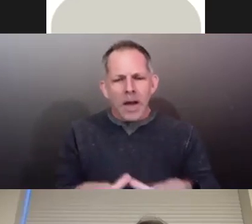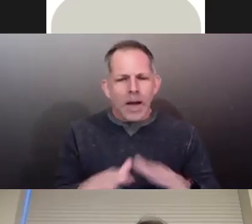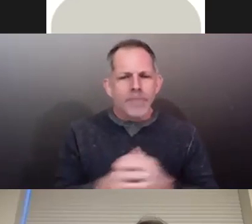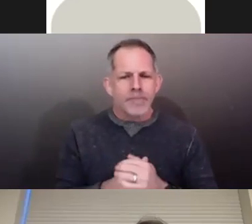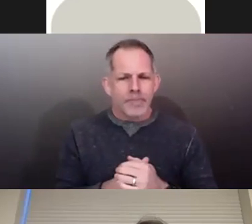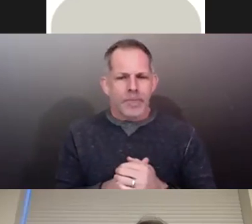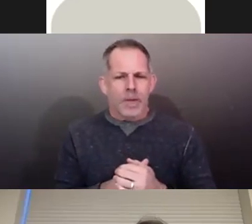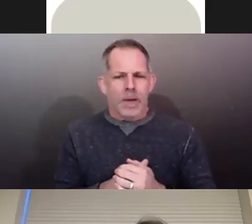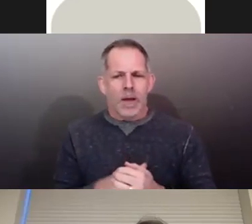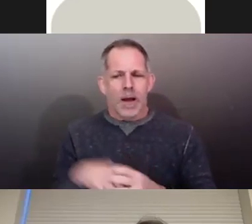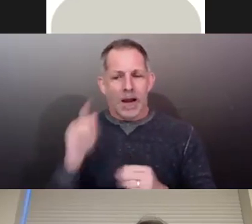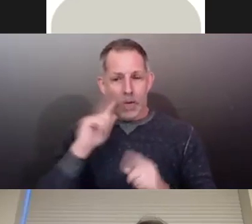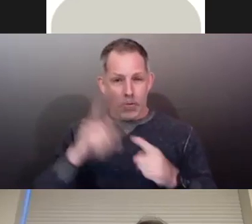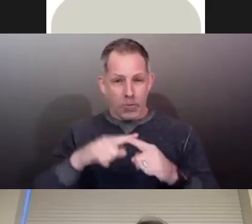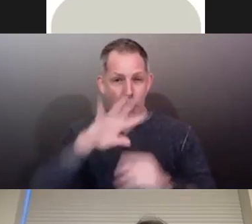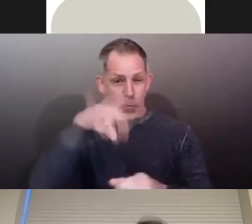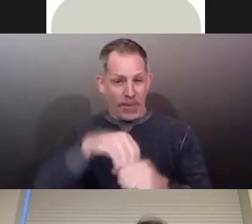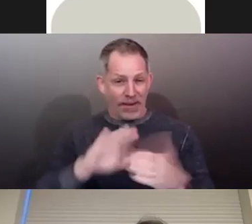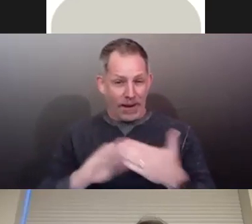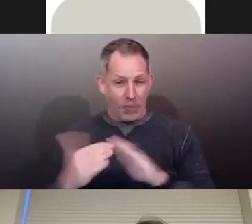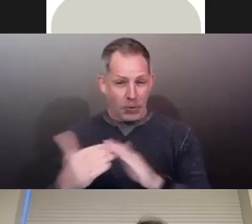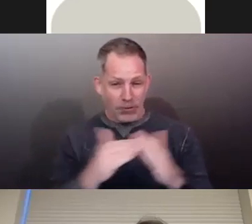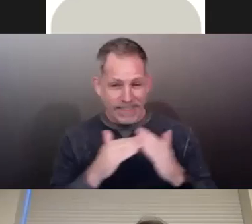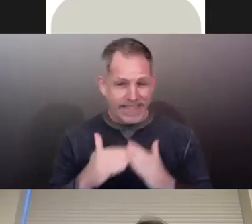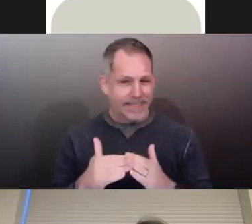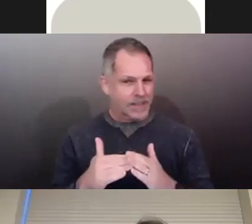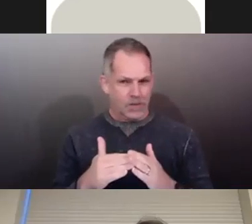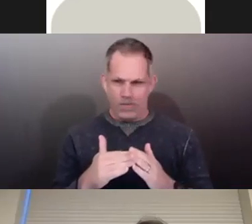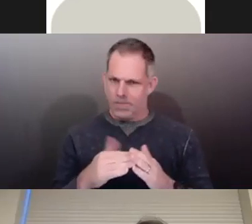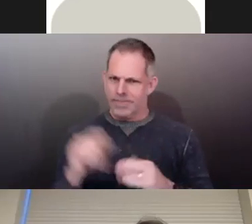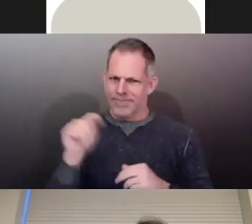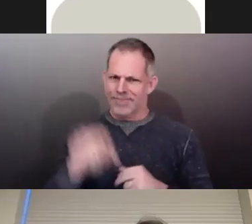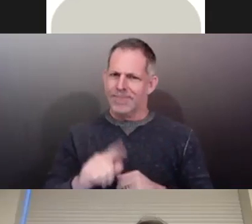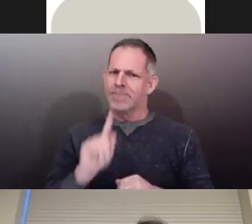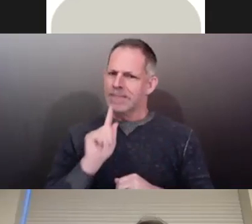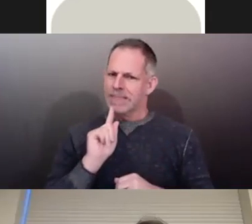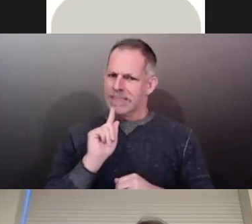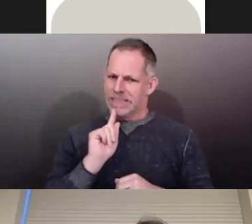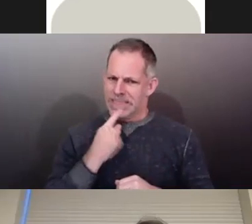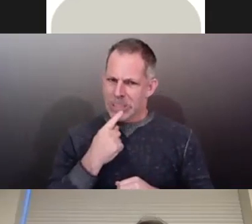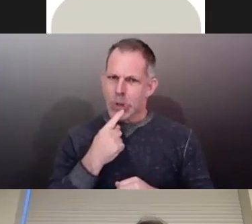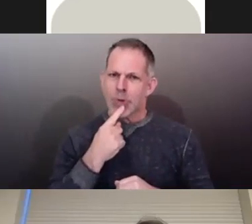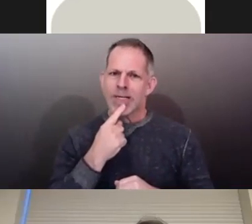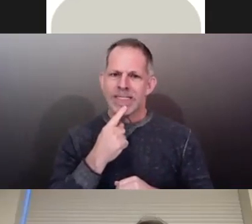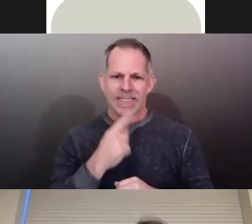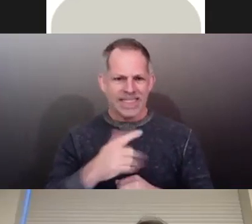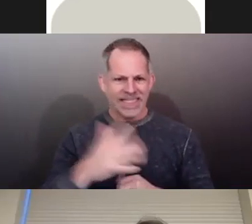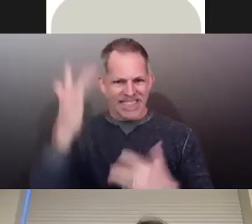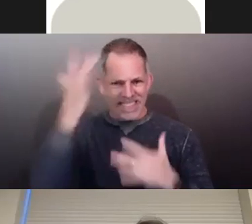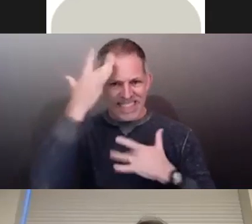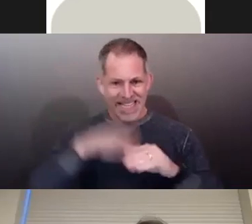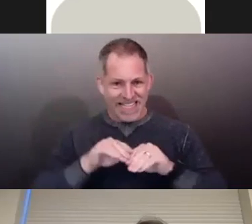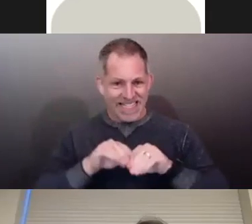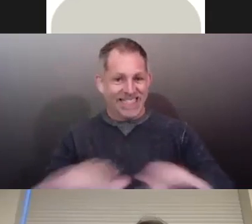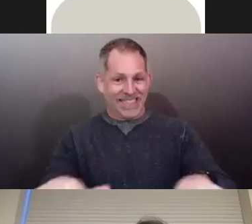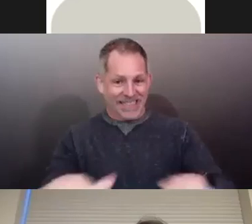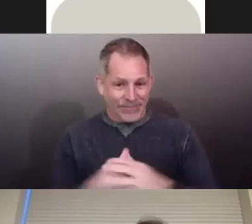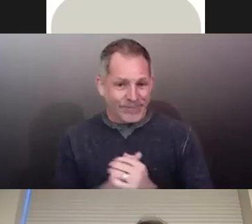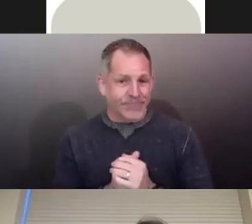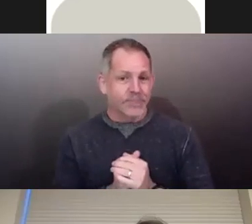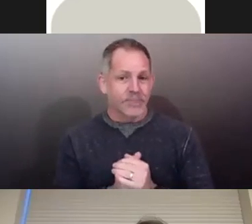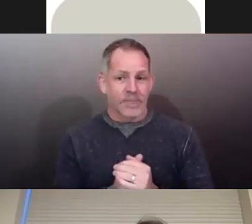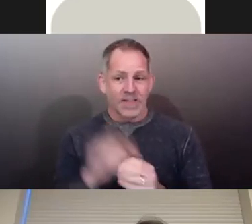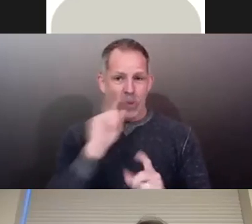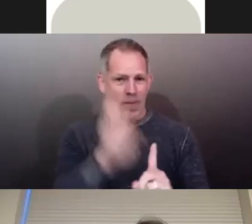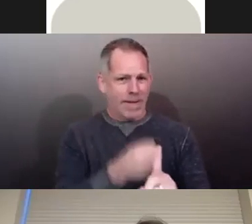to take the disease seriously, and it has impacted all of us in some way, and we're nowhere near through this pandemic